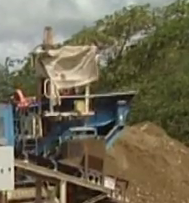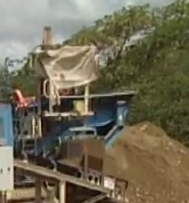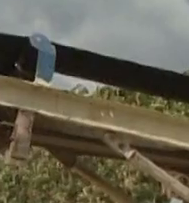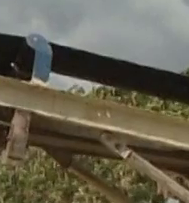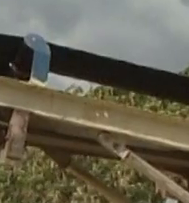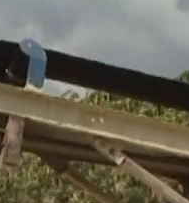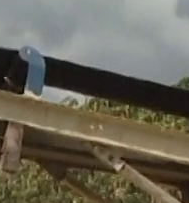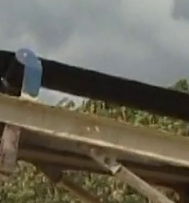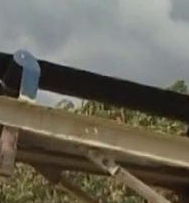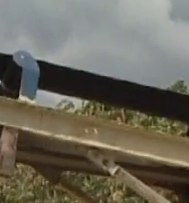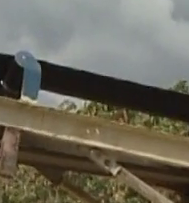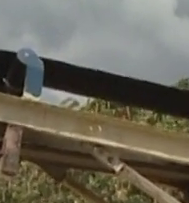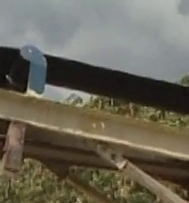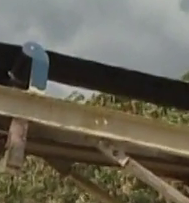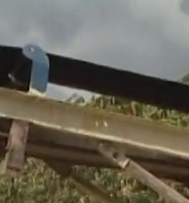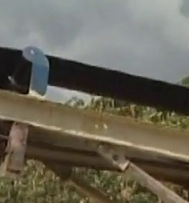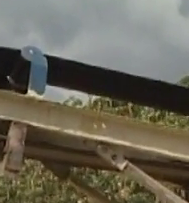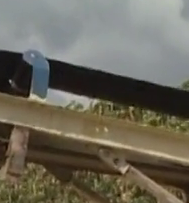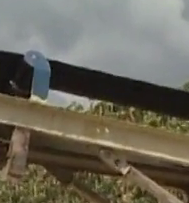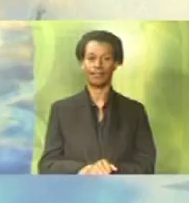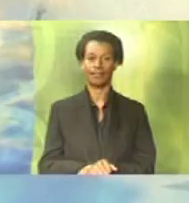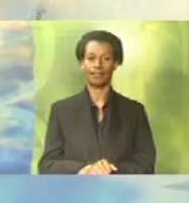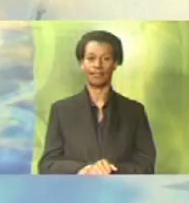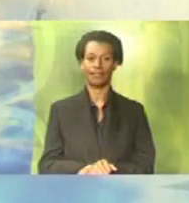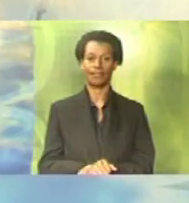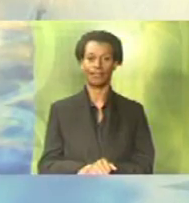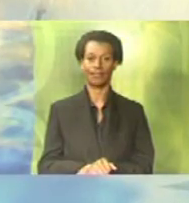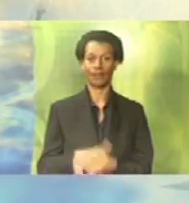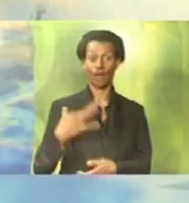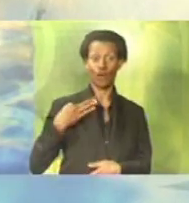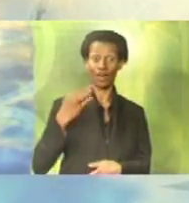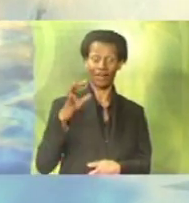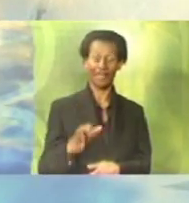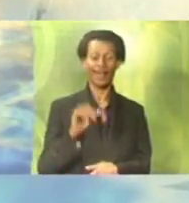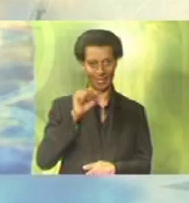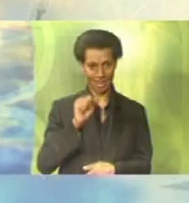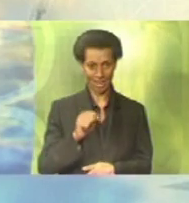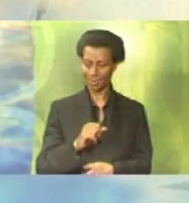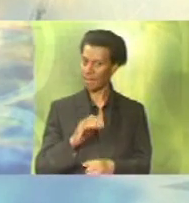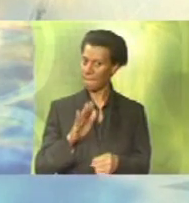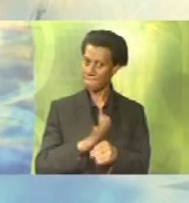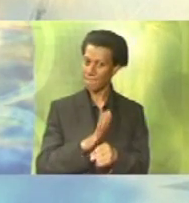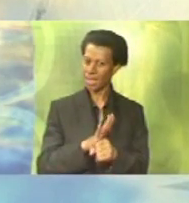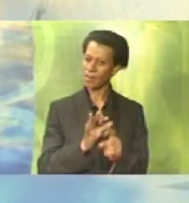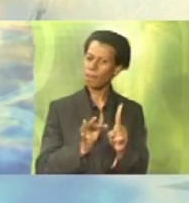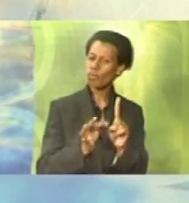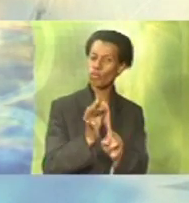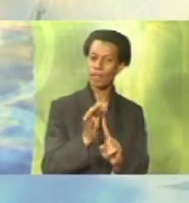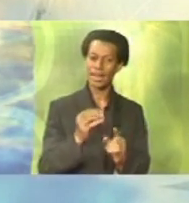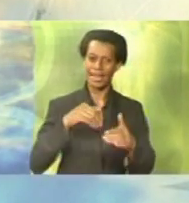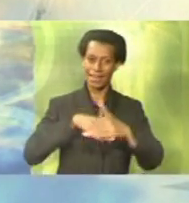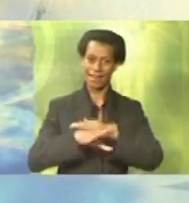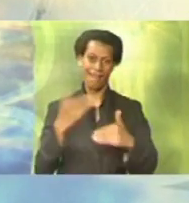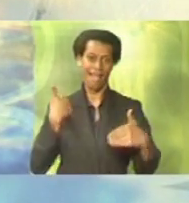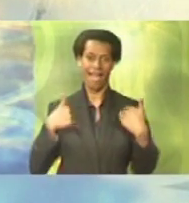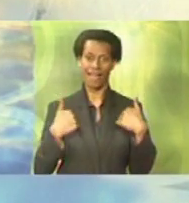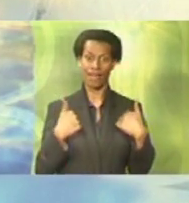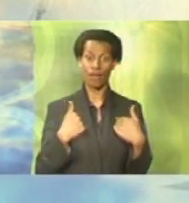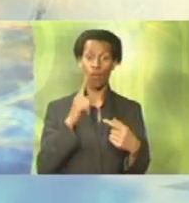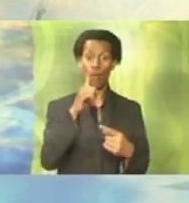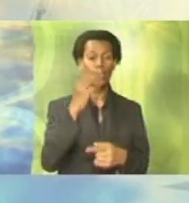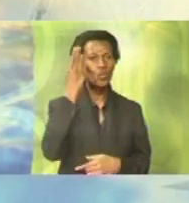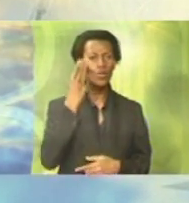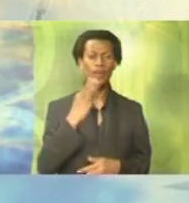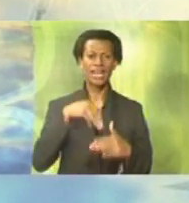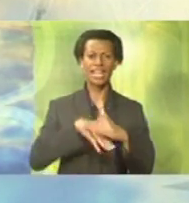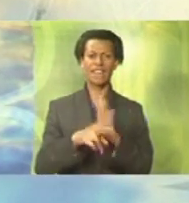back to survey the mine in the near future. Volunteering does make a difference in our society. This after a woman living in